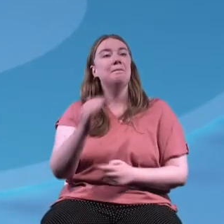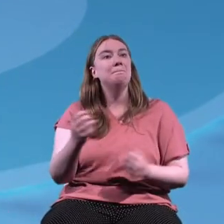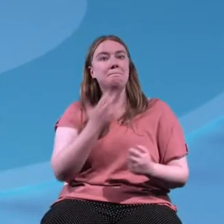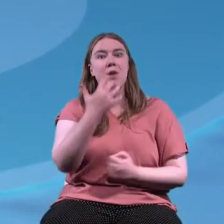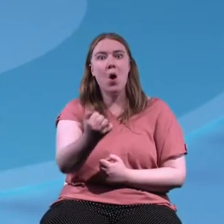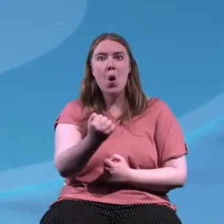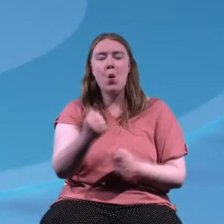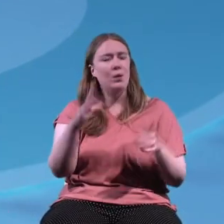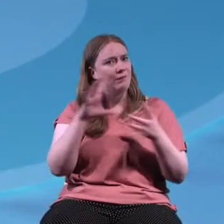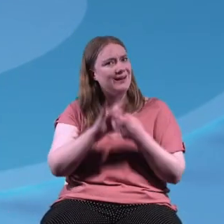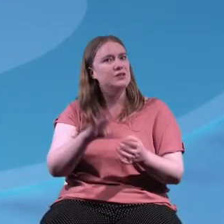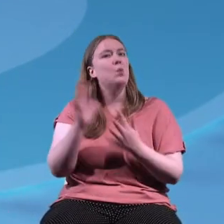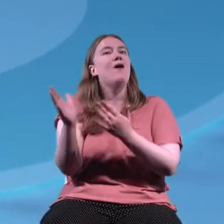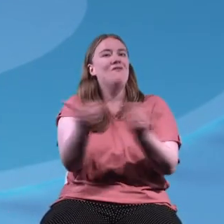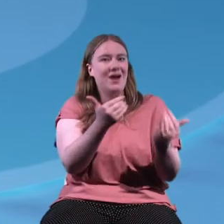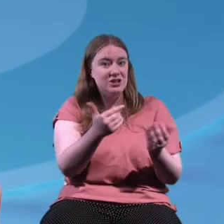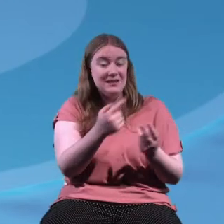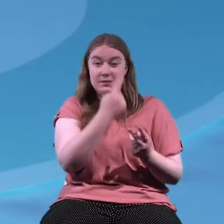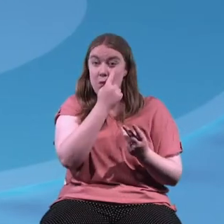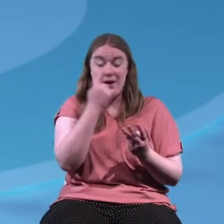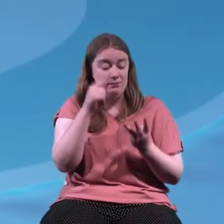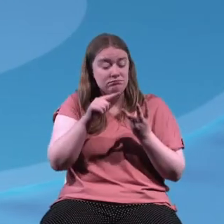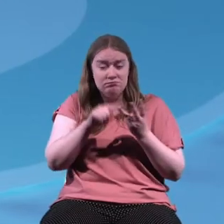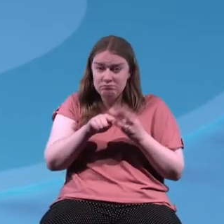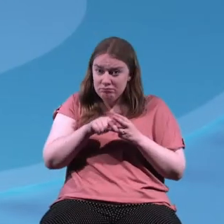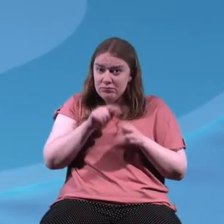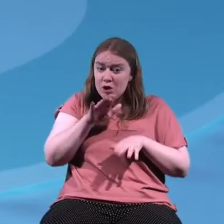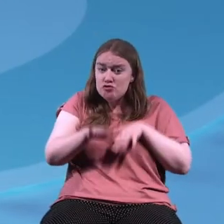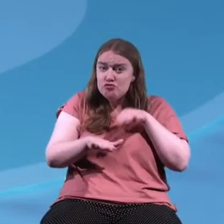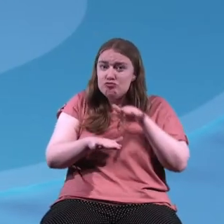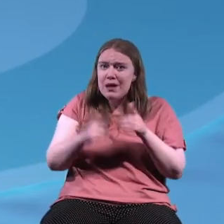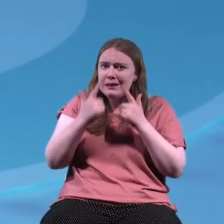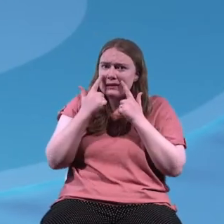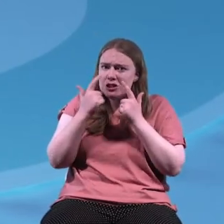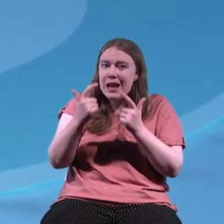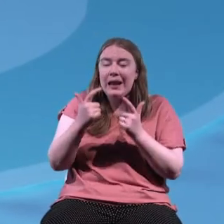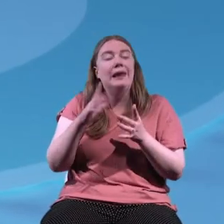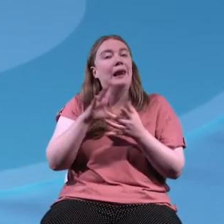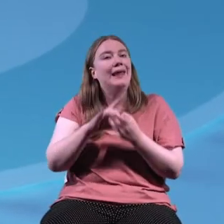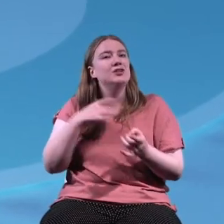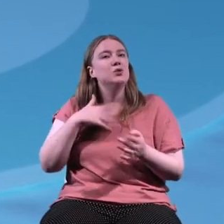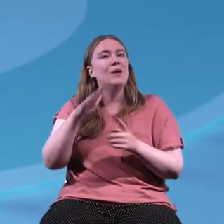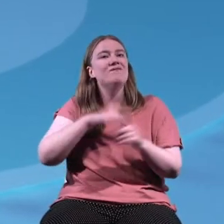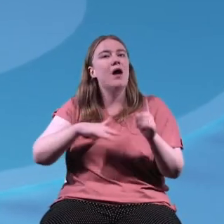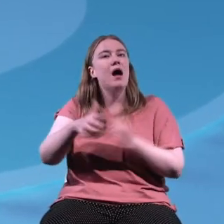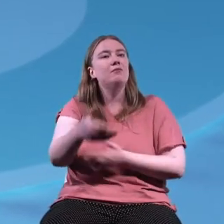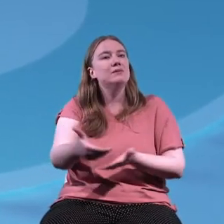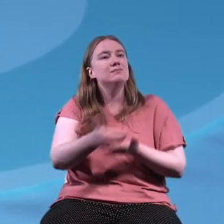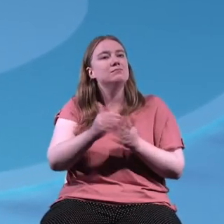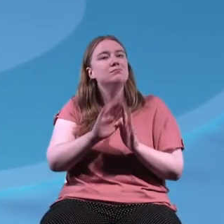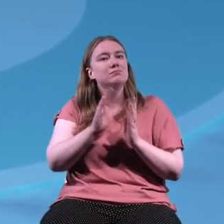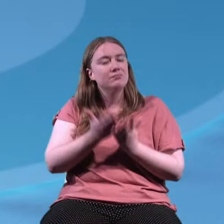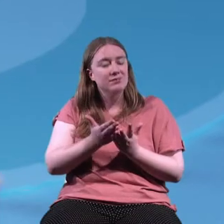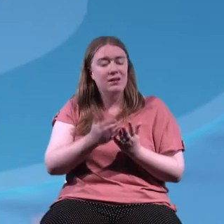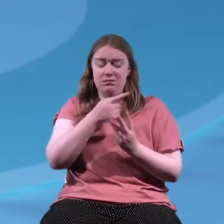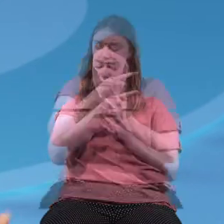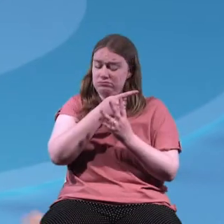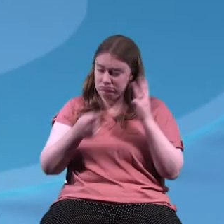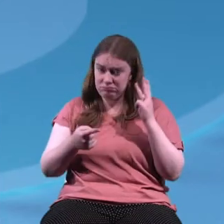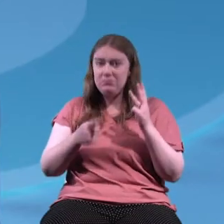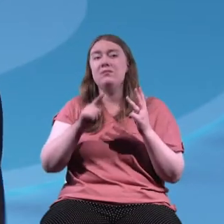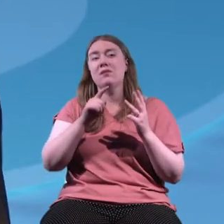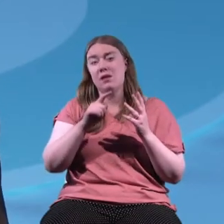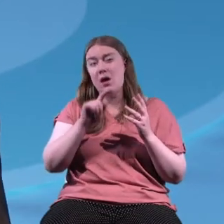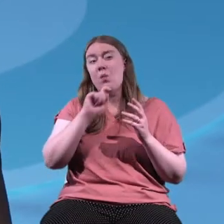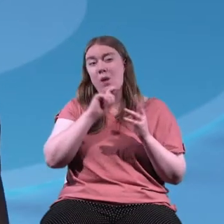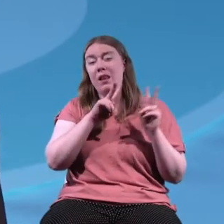and witness; and tread gently, which is all about the environment. And I know that all of those themes will be touched on